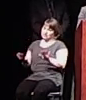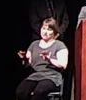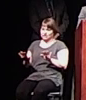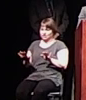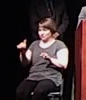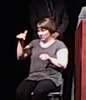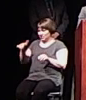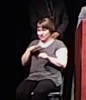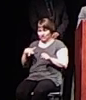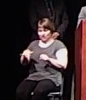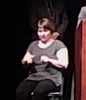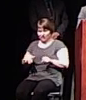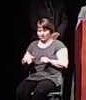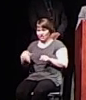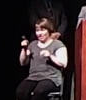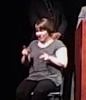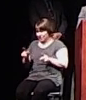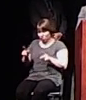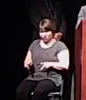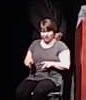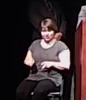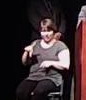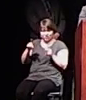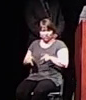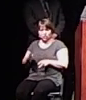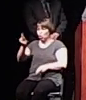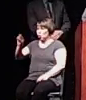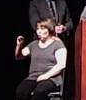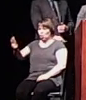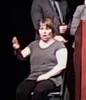of the Academic Employee of the Year is Rob Thorson.